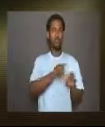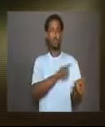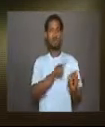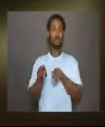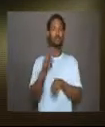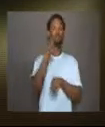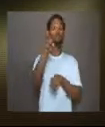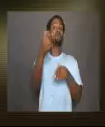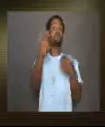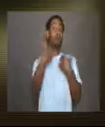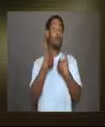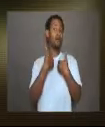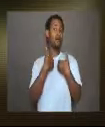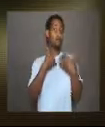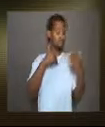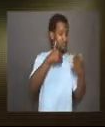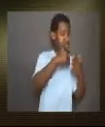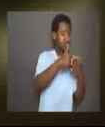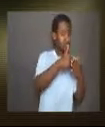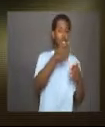you are 18 years old.